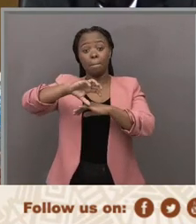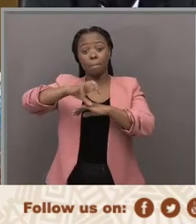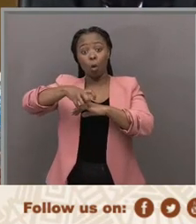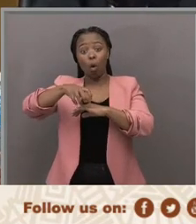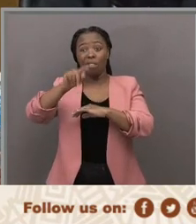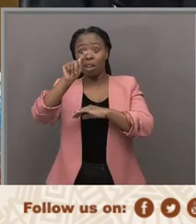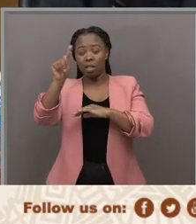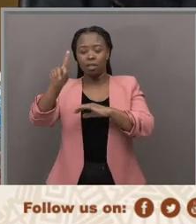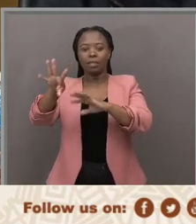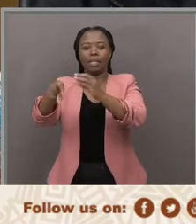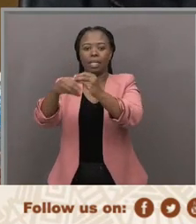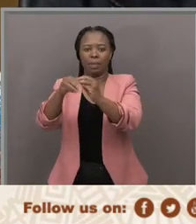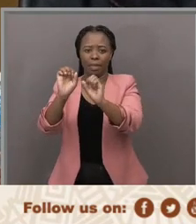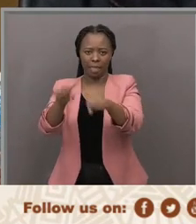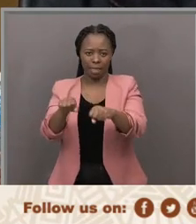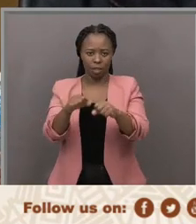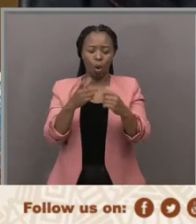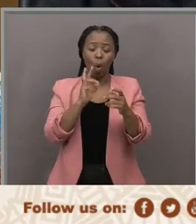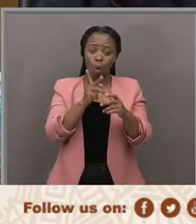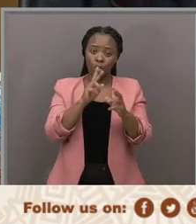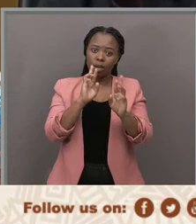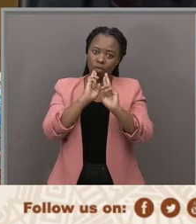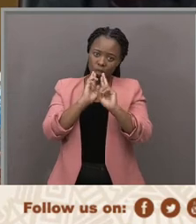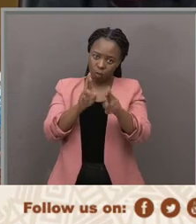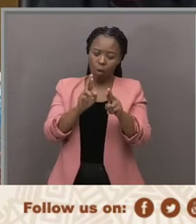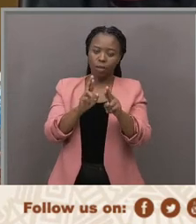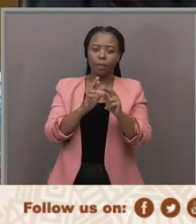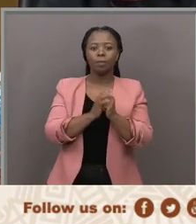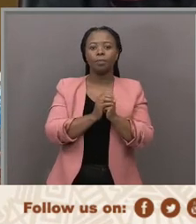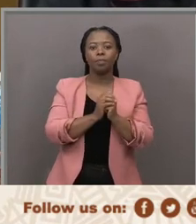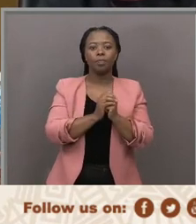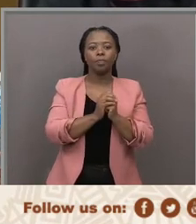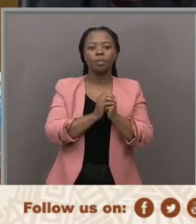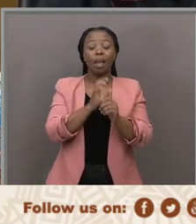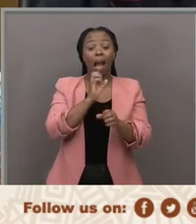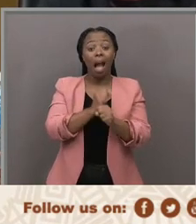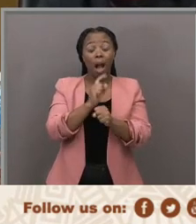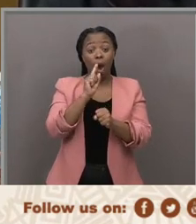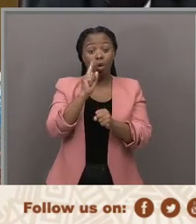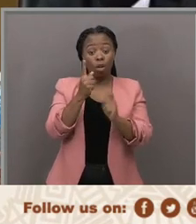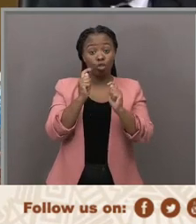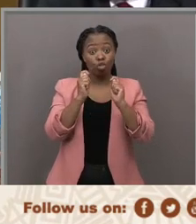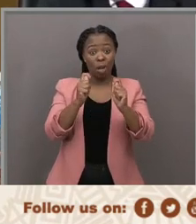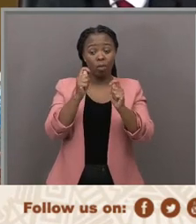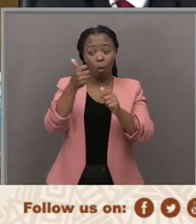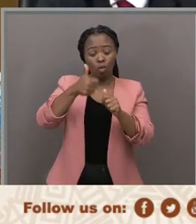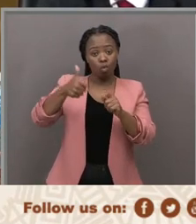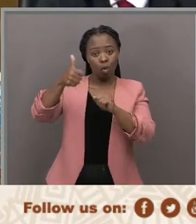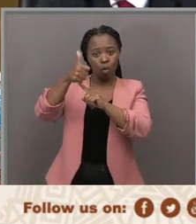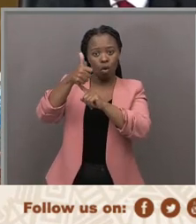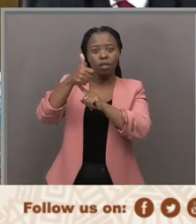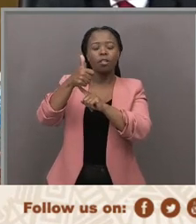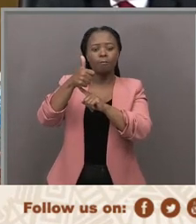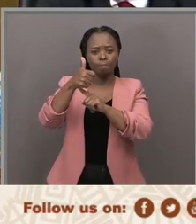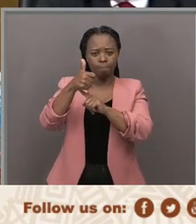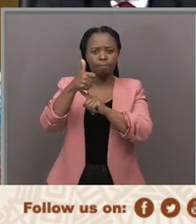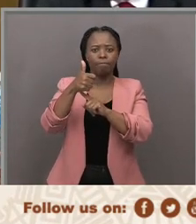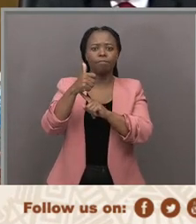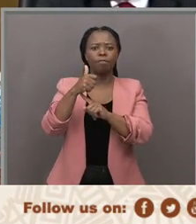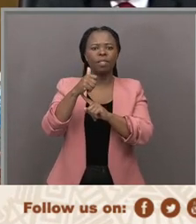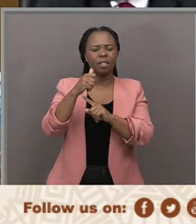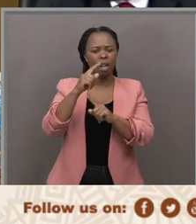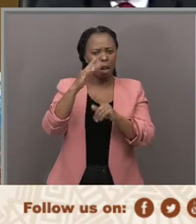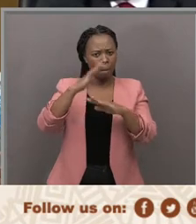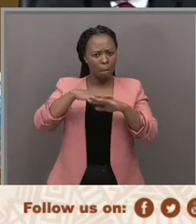want to report that we have now established the Gauteng Transport Authority, which is paying attention to integrating